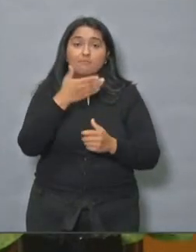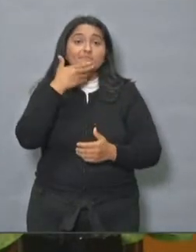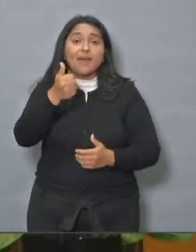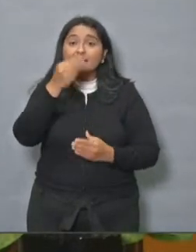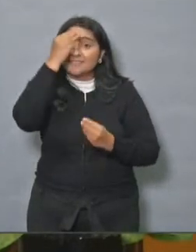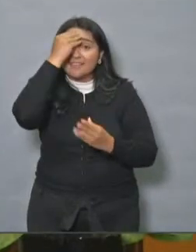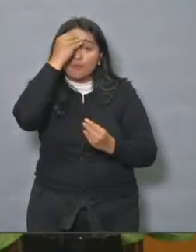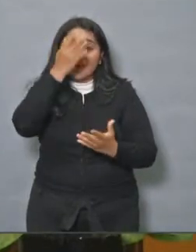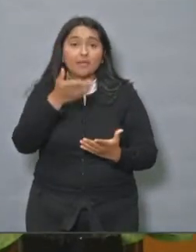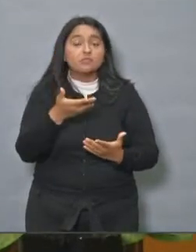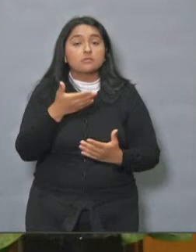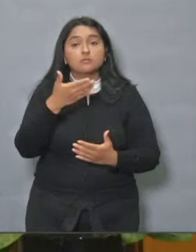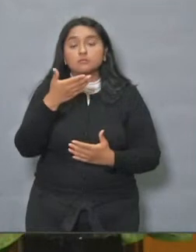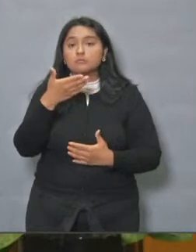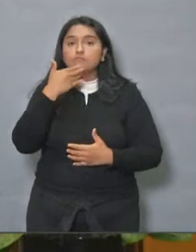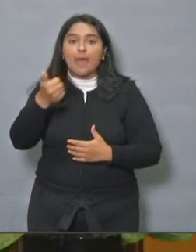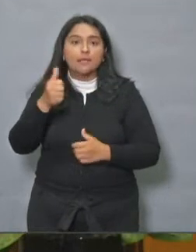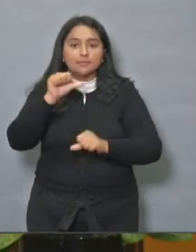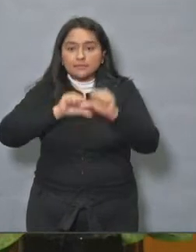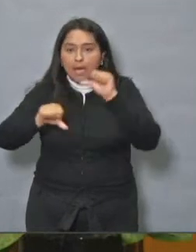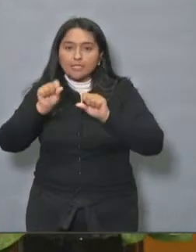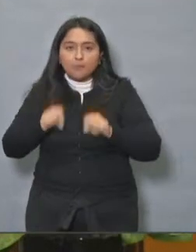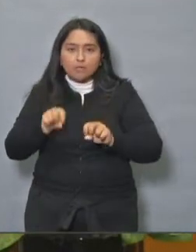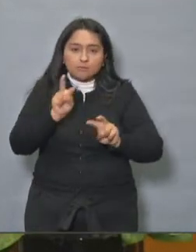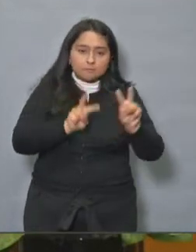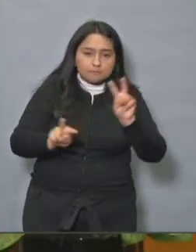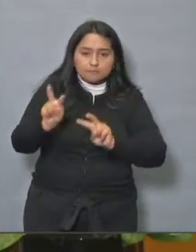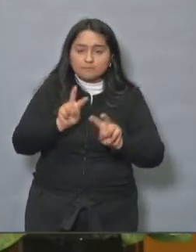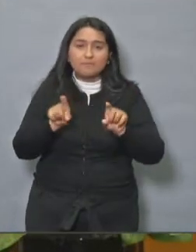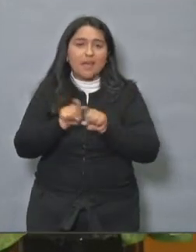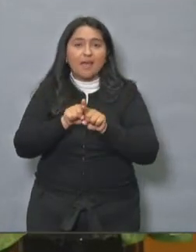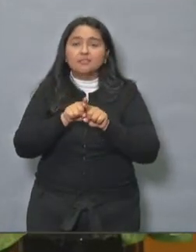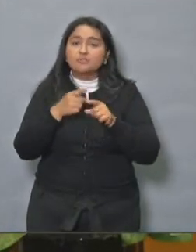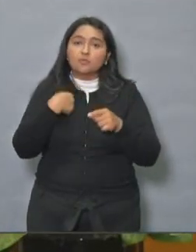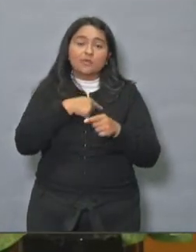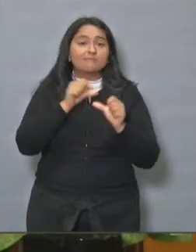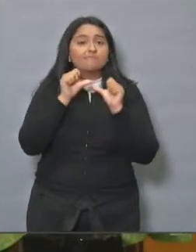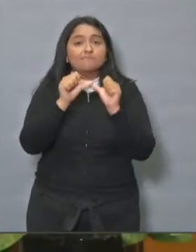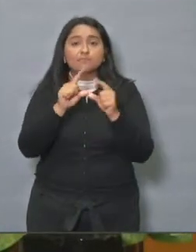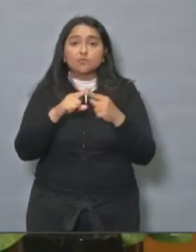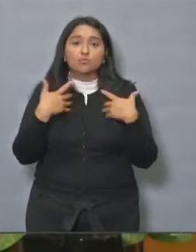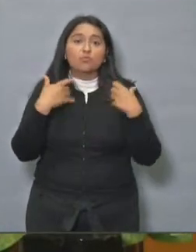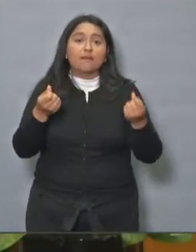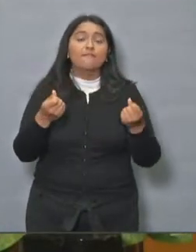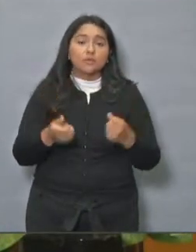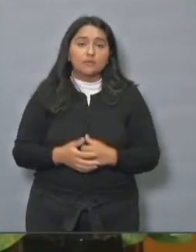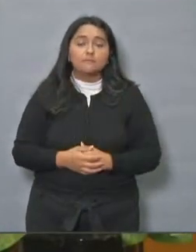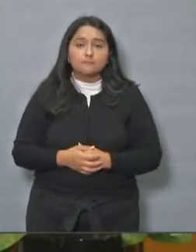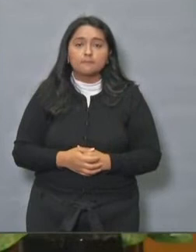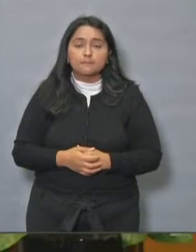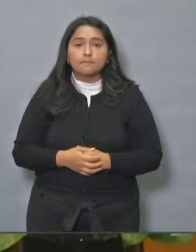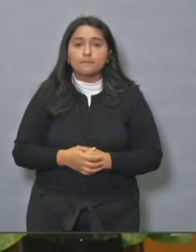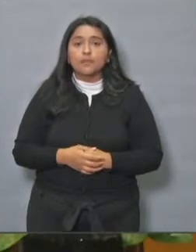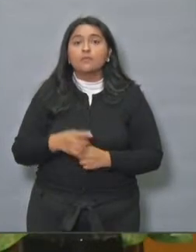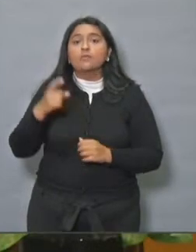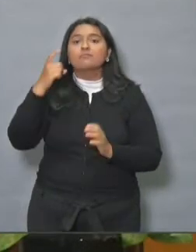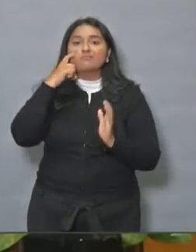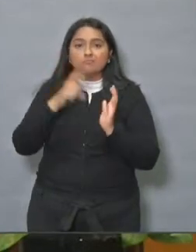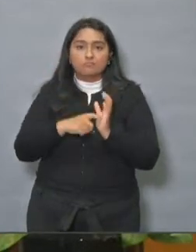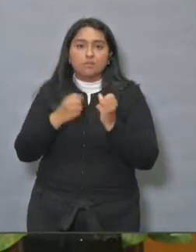best science that we use as we continue the journey on recovery. We have seen a lot of evidence to